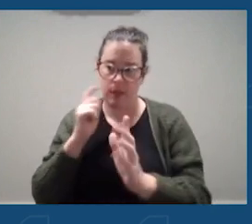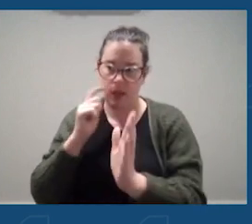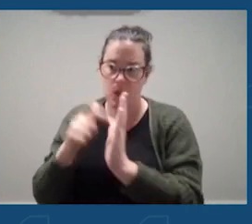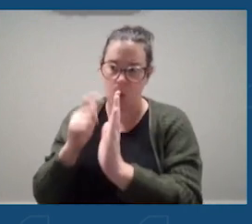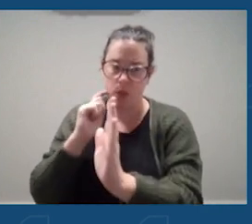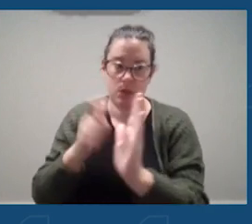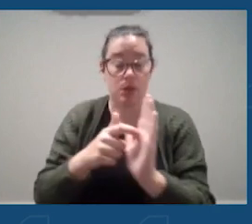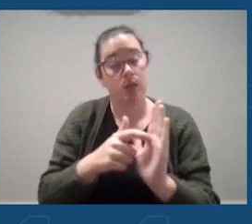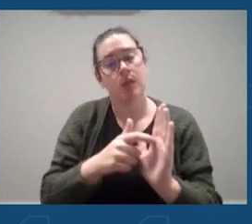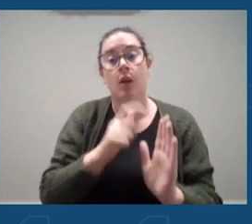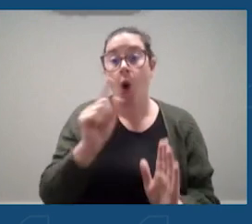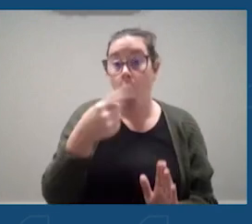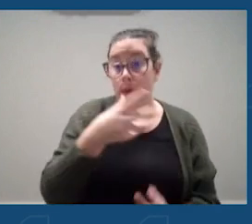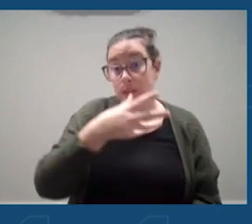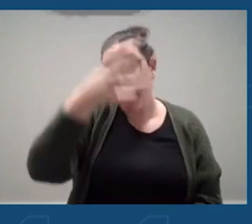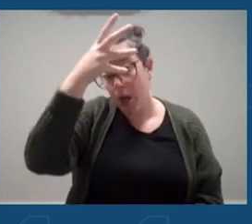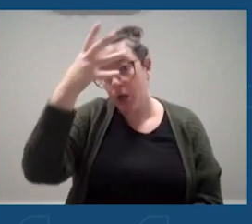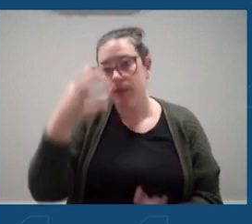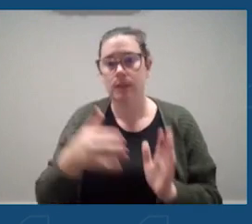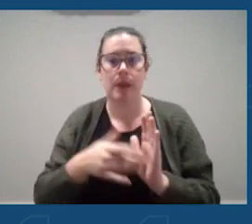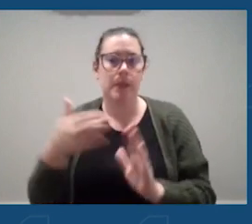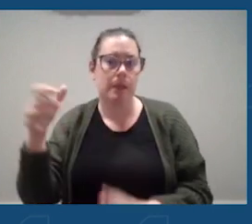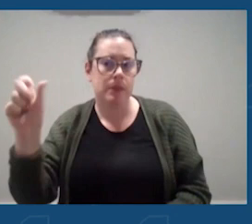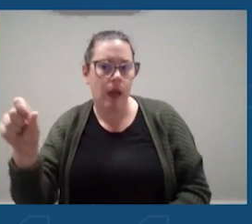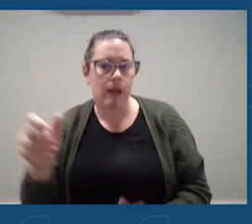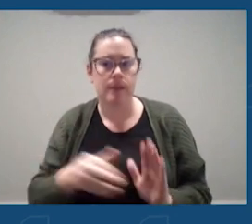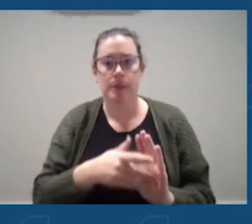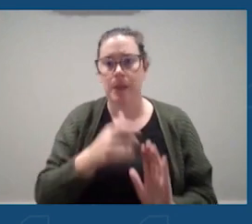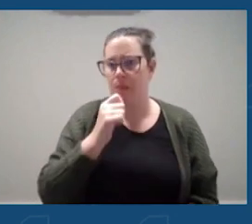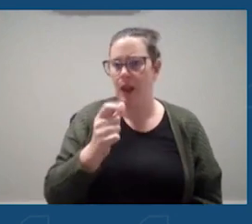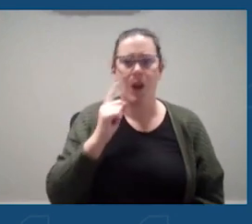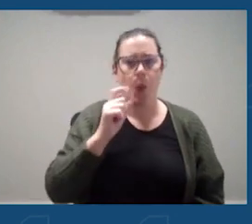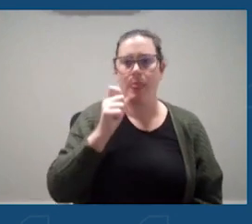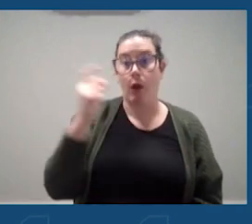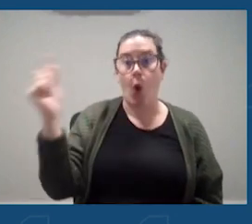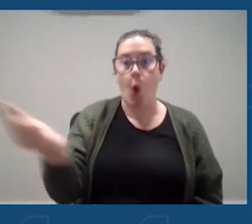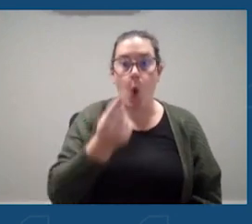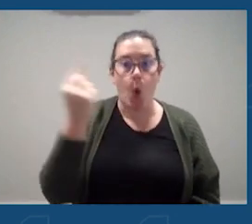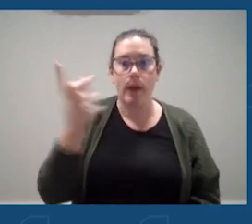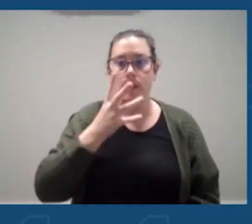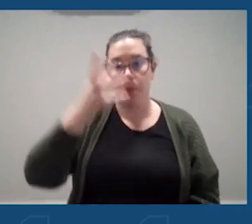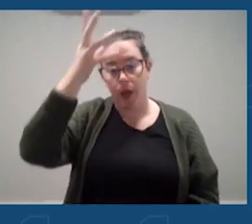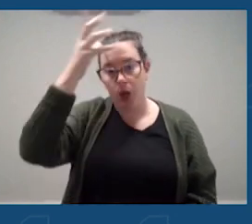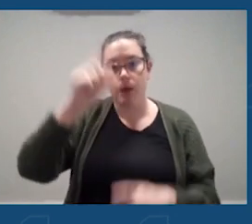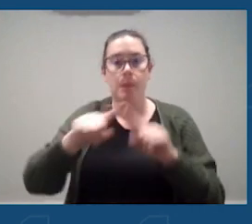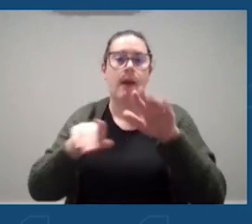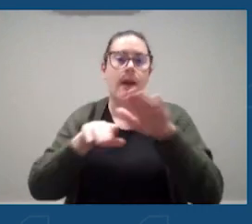Sometimes it is, sometimes it's not. I don't suspect it always is. But their access to the internet,